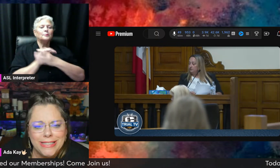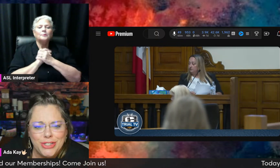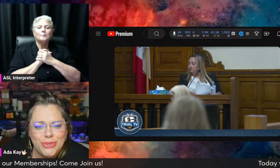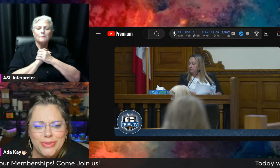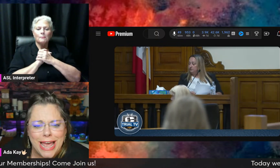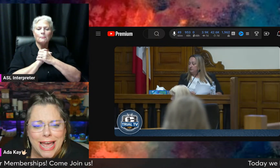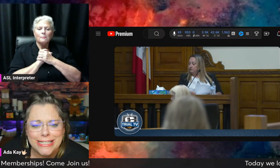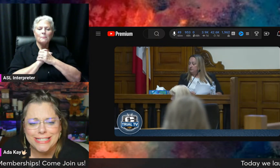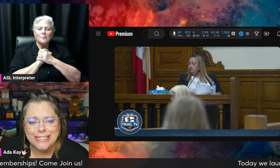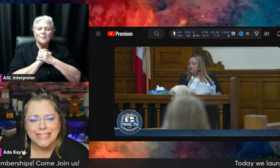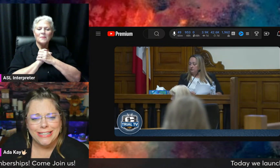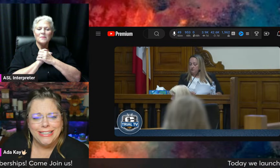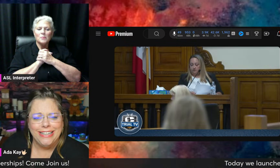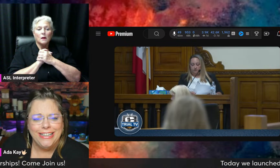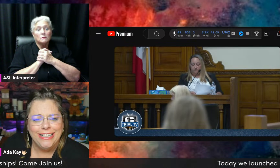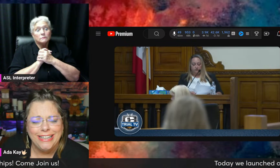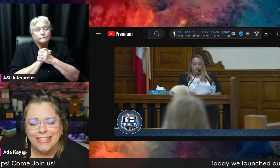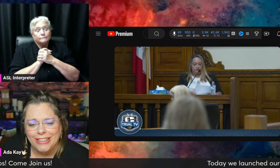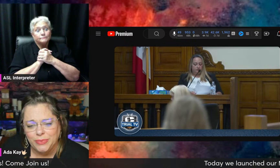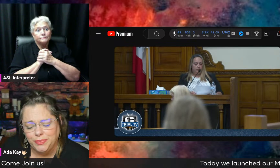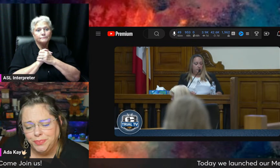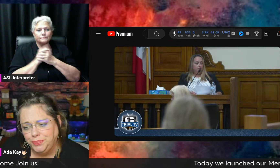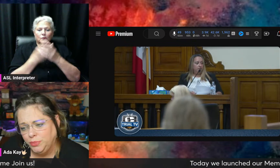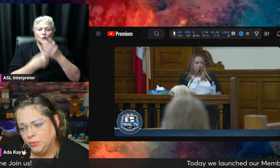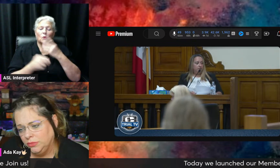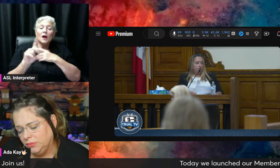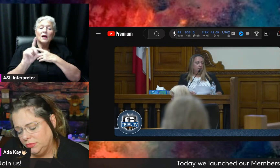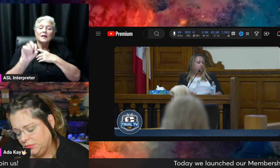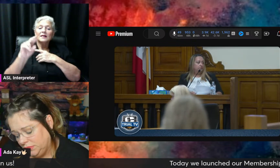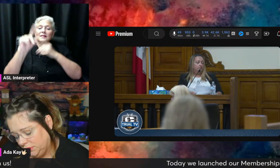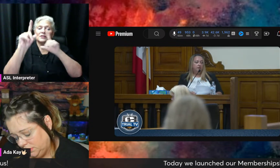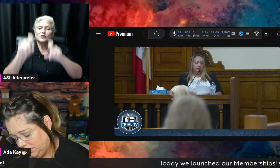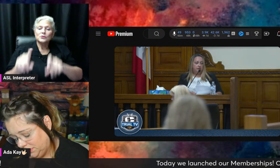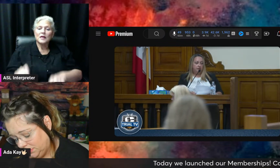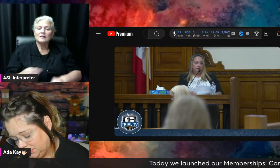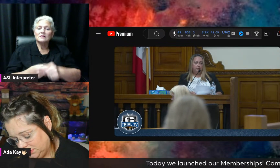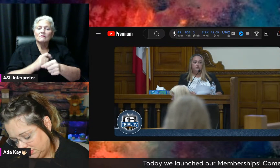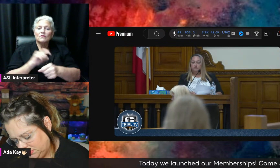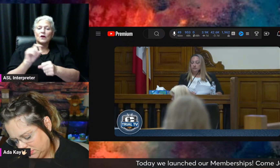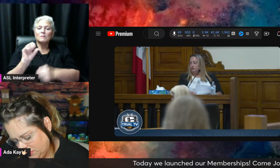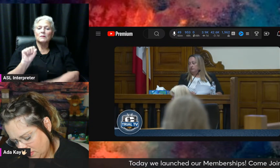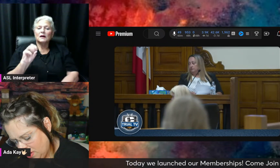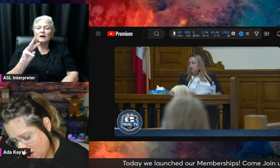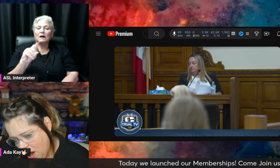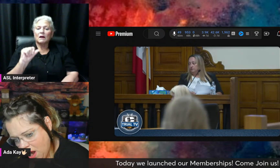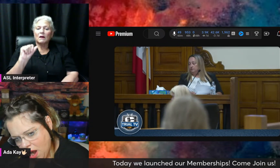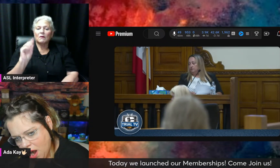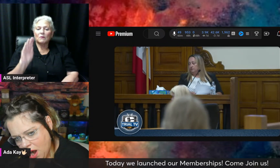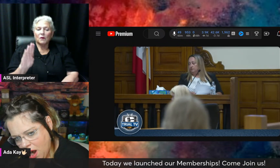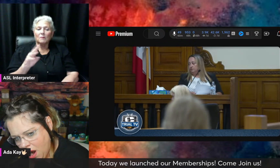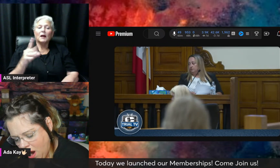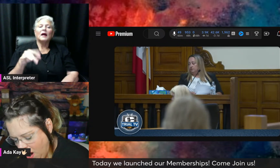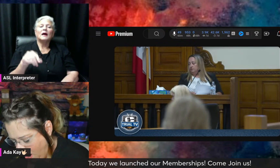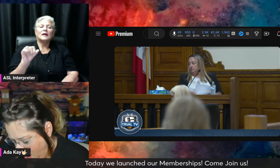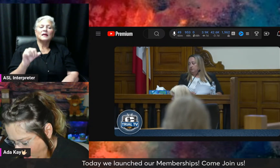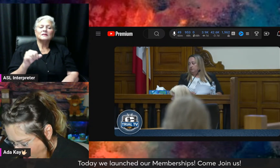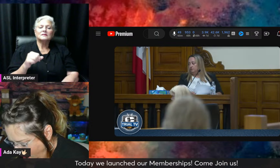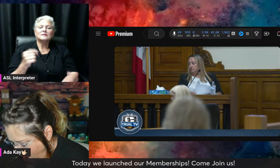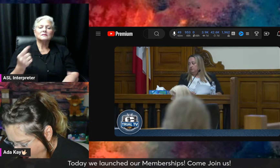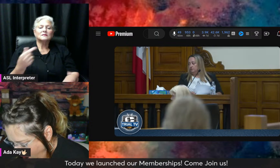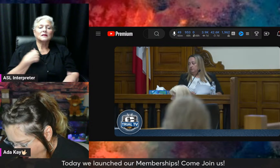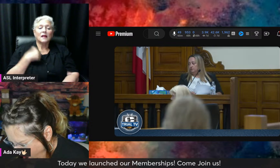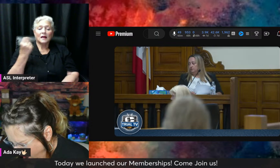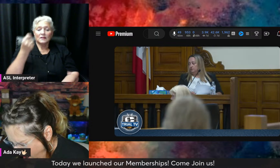What did Were you able to develop a DNA profile from the swab? Yes, I was. And as I understand it, that